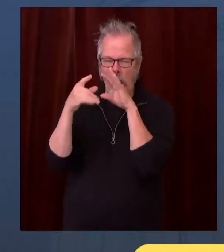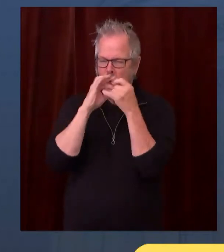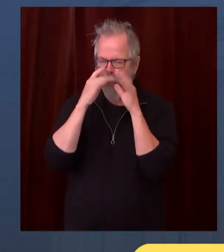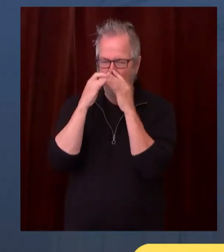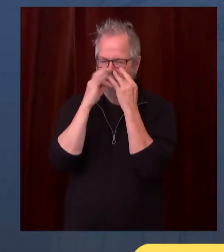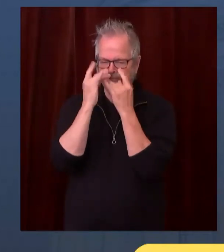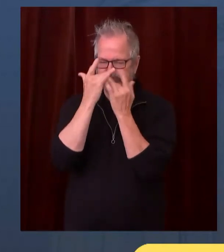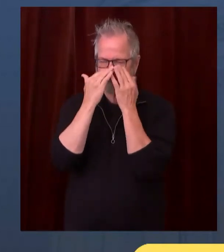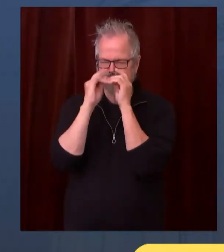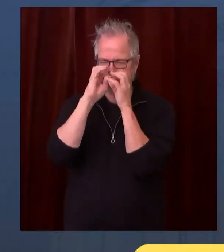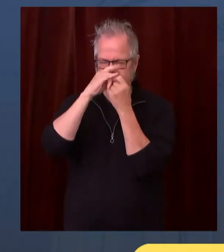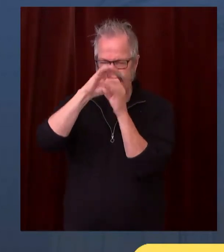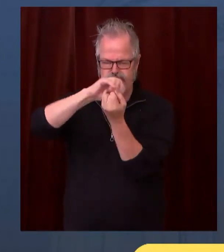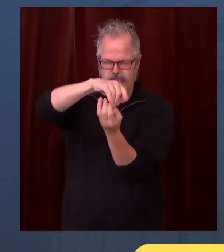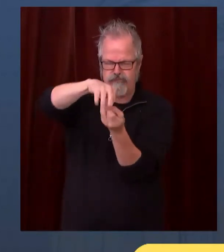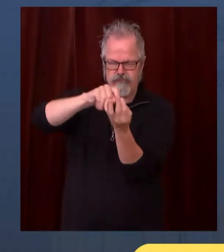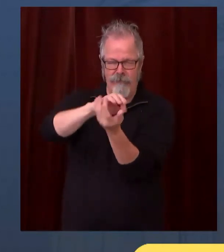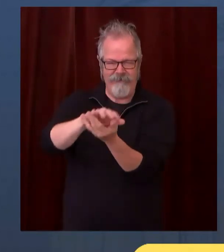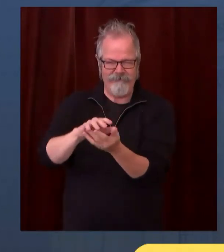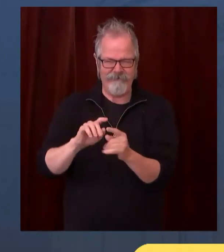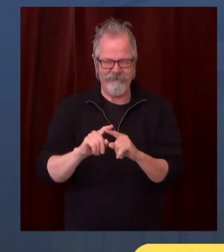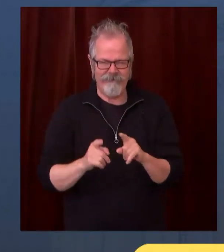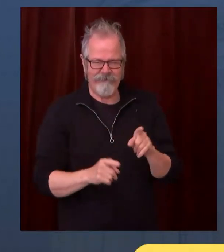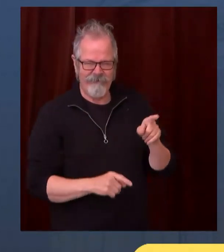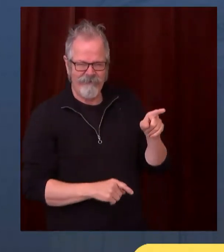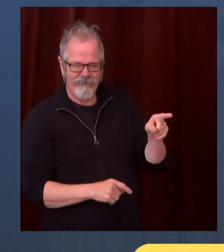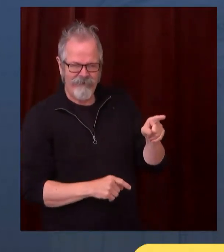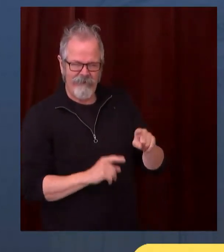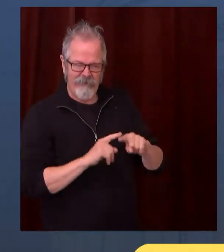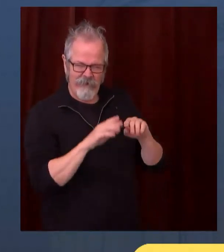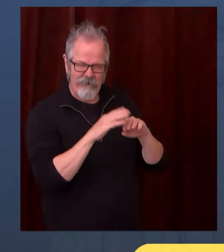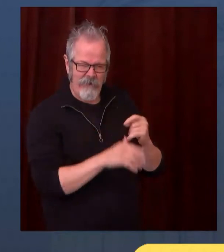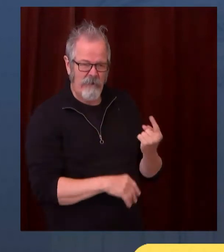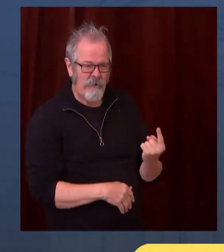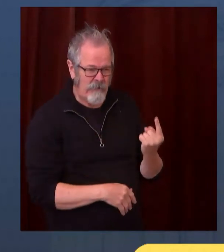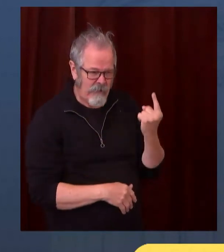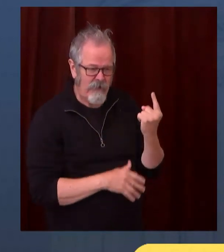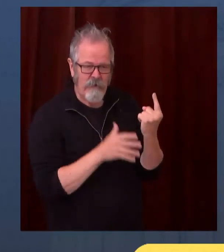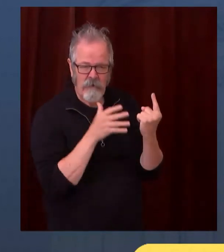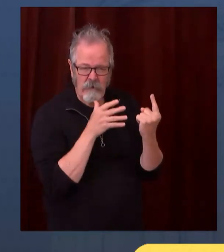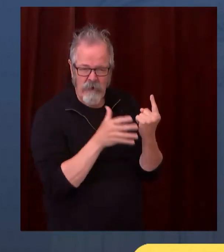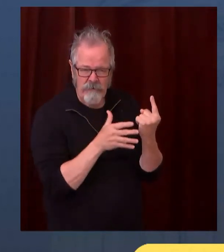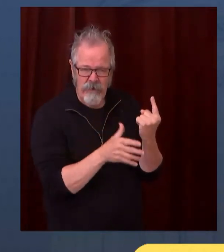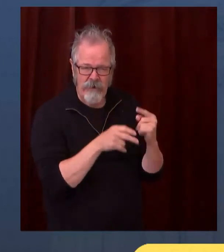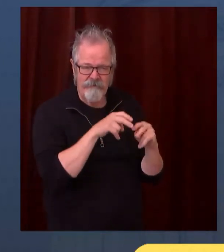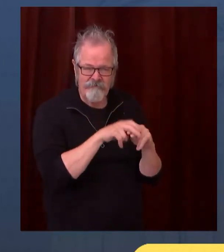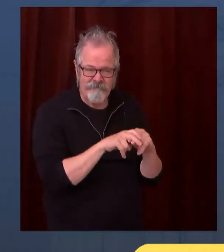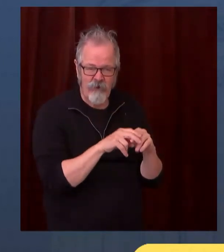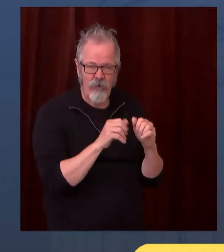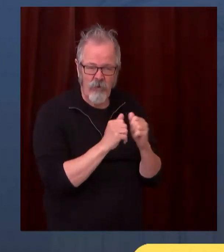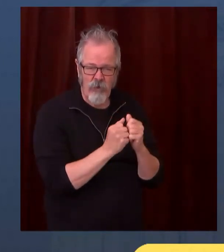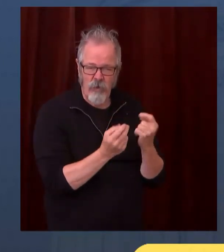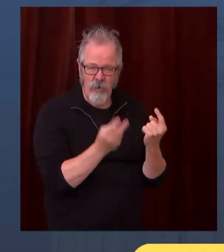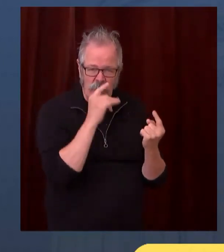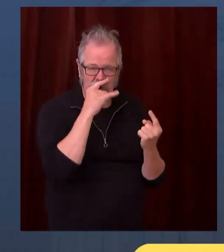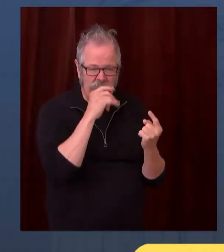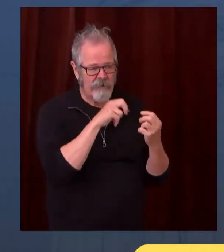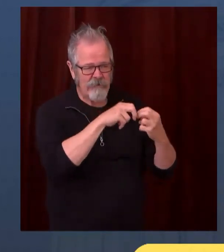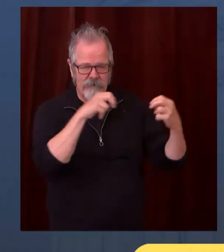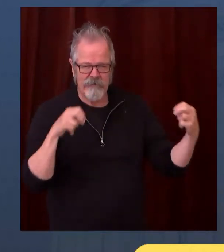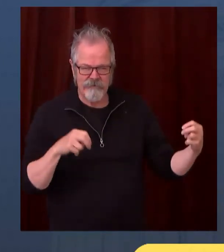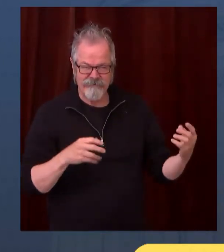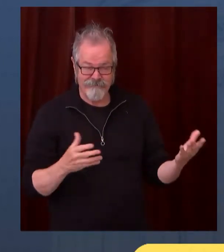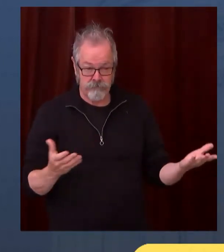grandmother meeting her 2 children 6 feet away outside, everybody wearing masks and washing